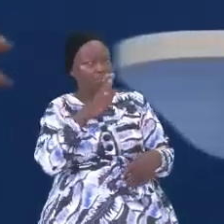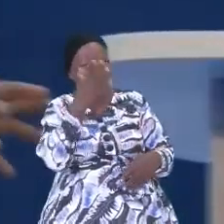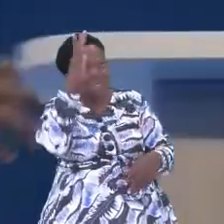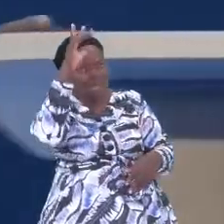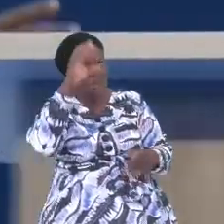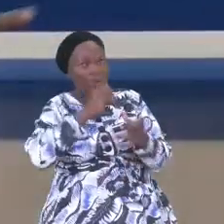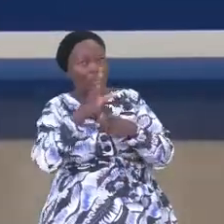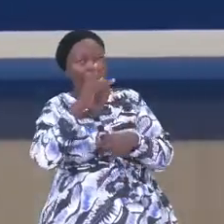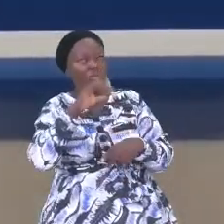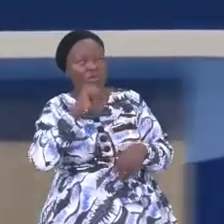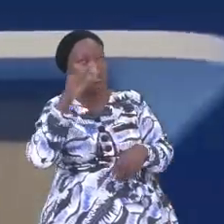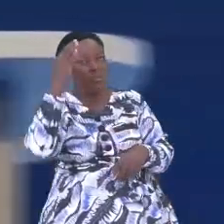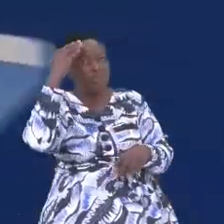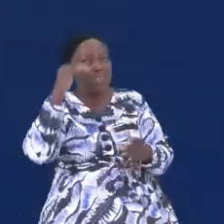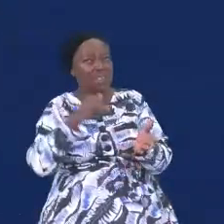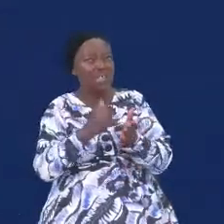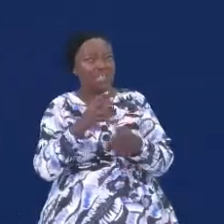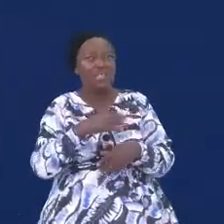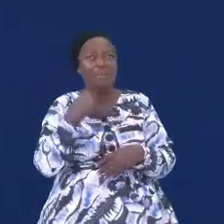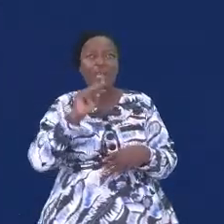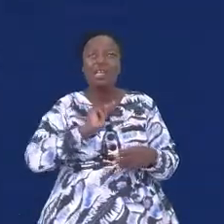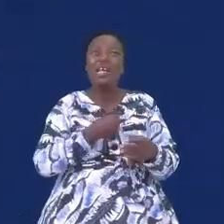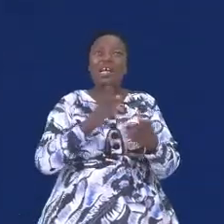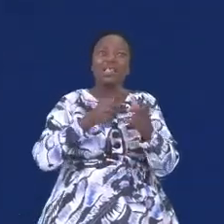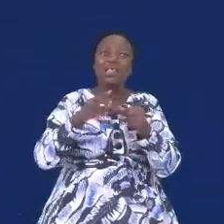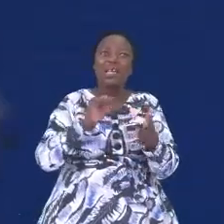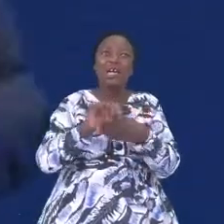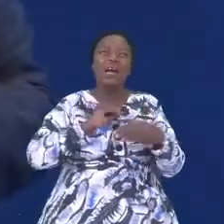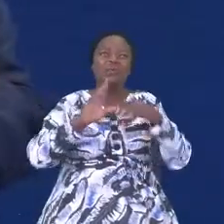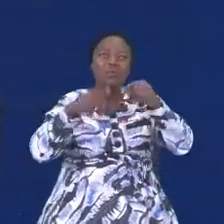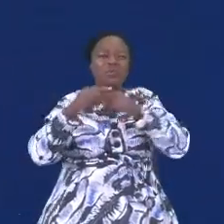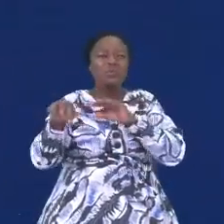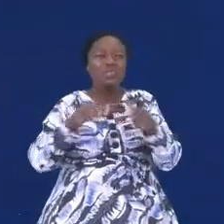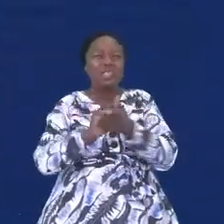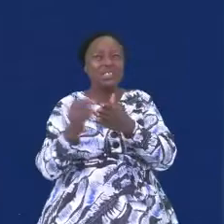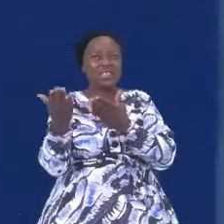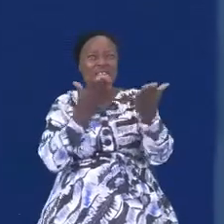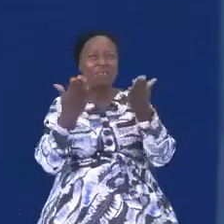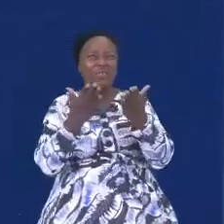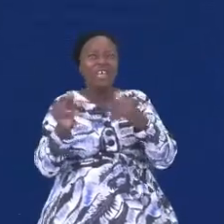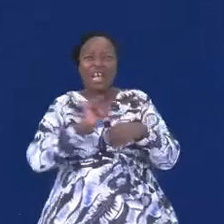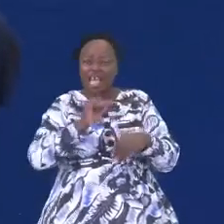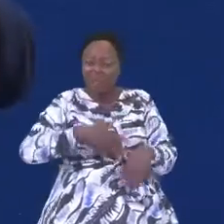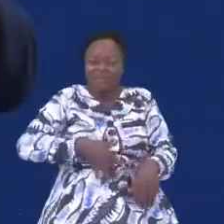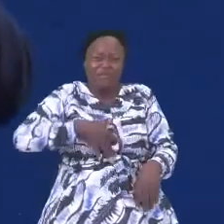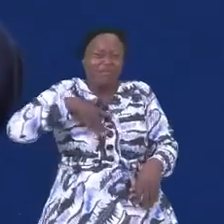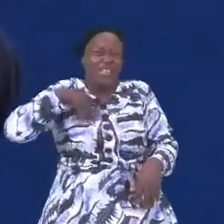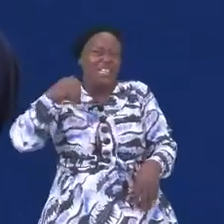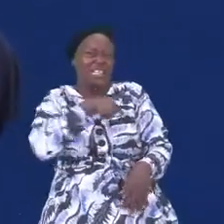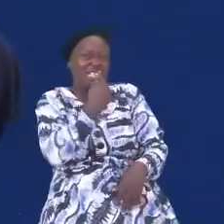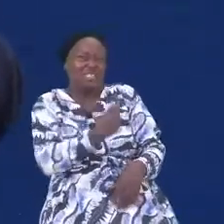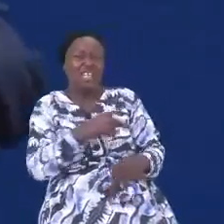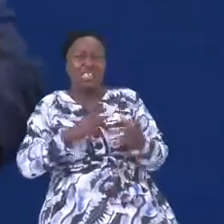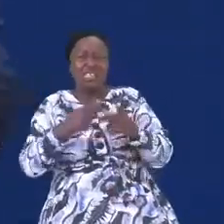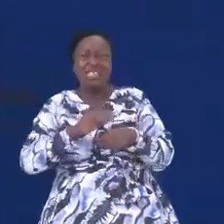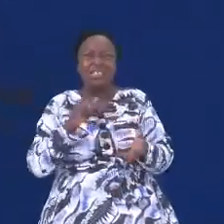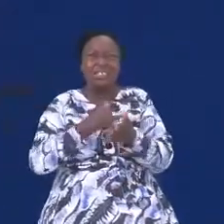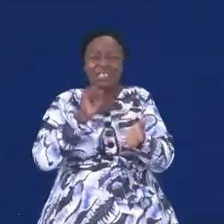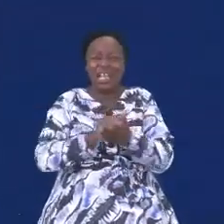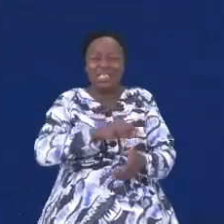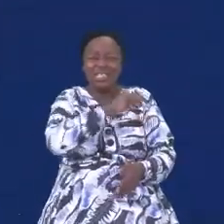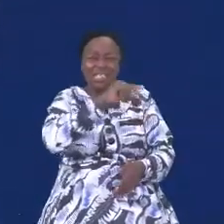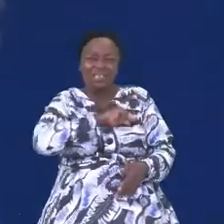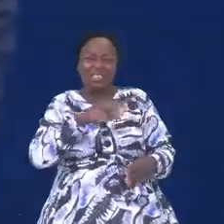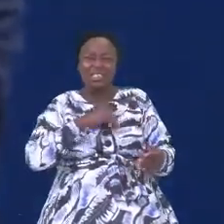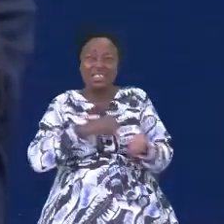to give all this sacrifice and now I'm feeling guilty. It is that guilt. It is